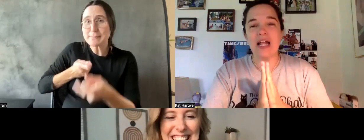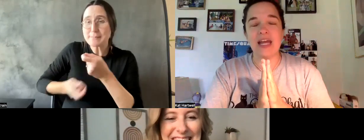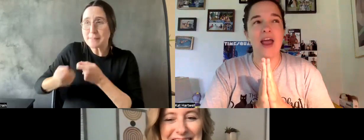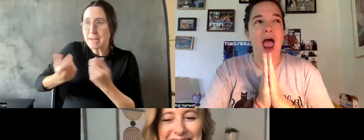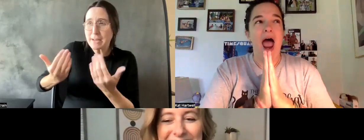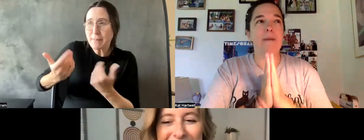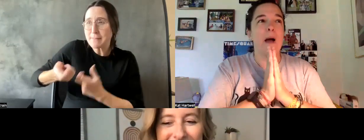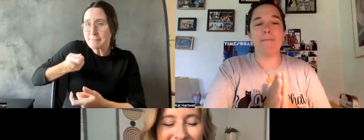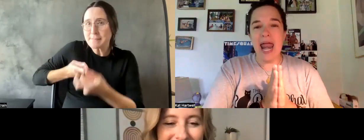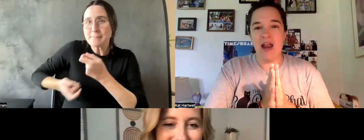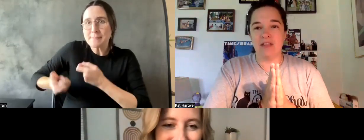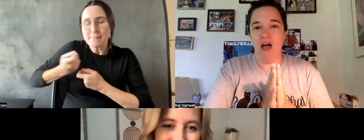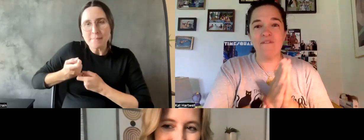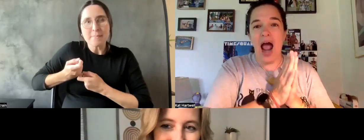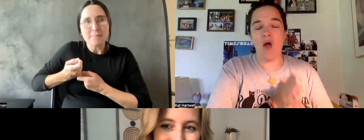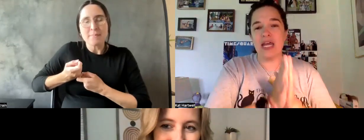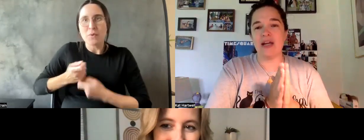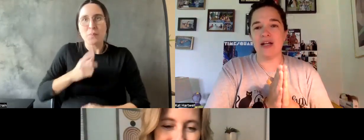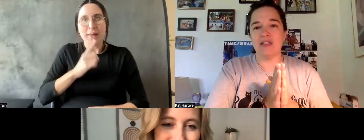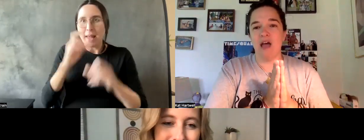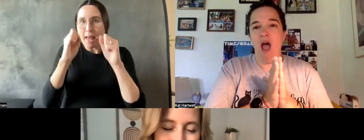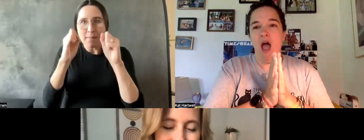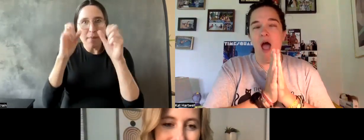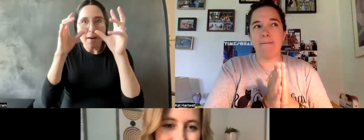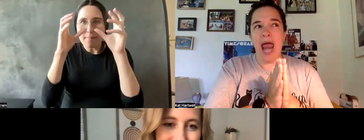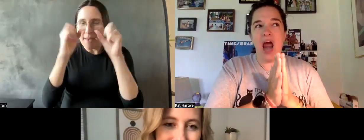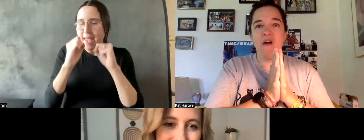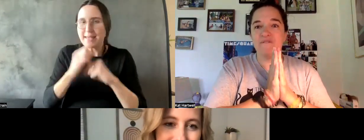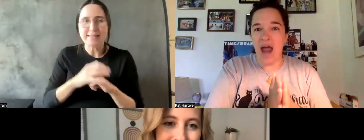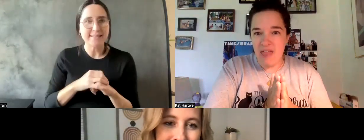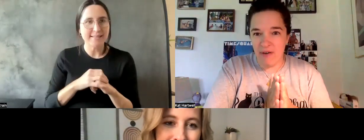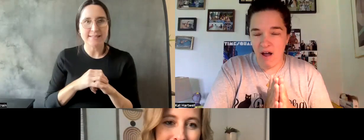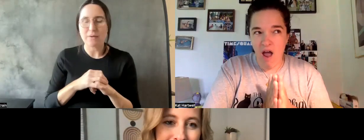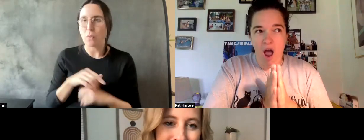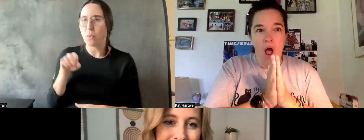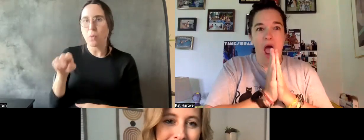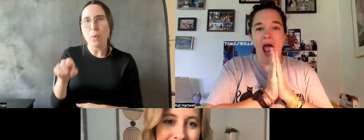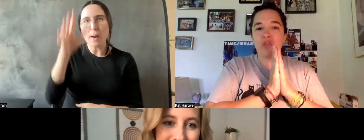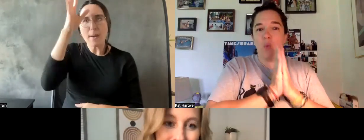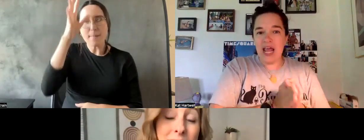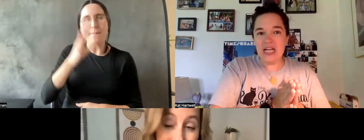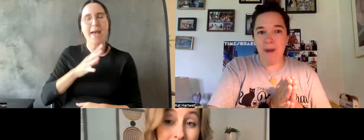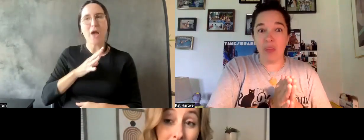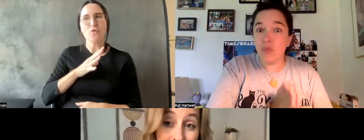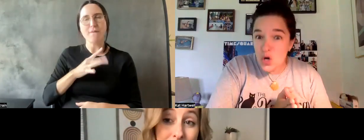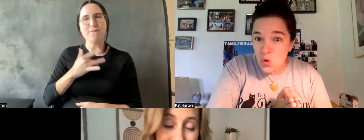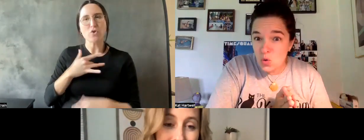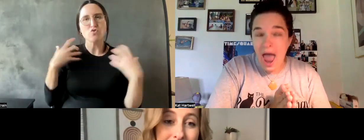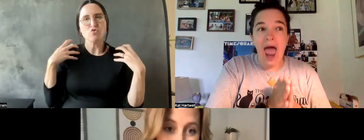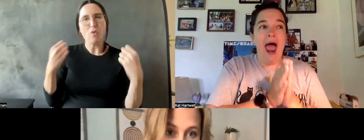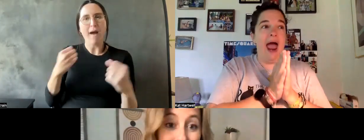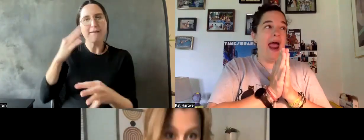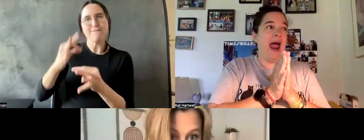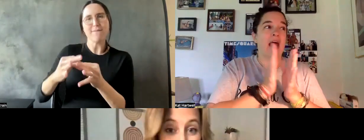just really am amazed of how he is a man of faith after what he's gone